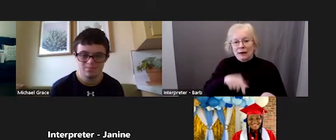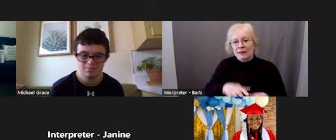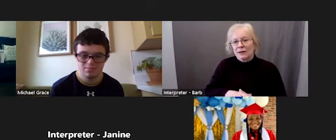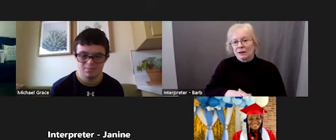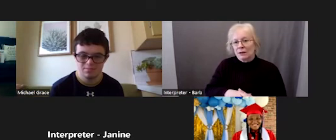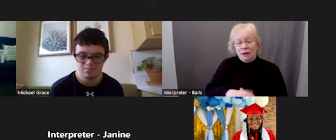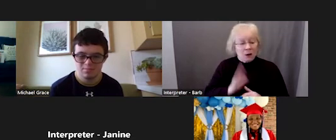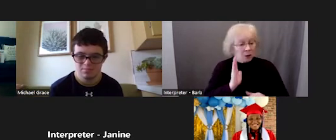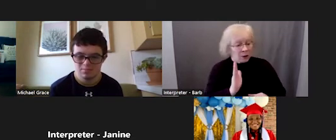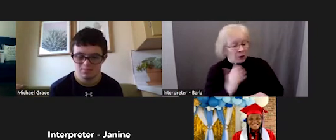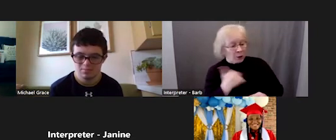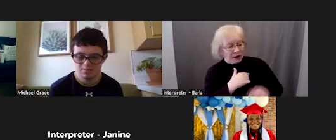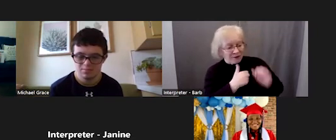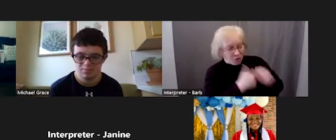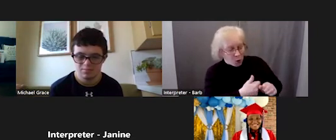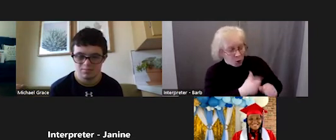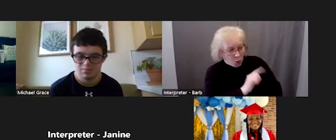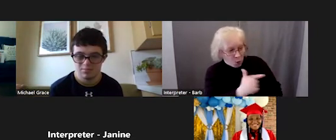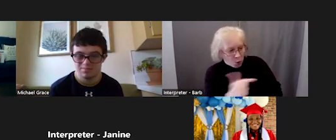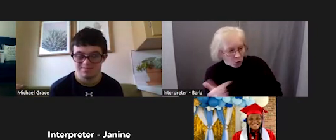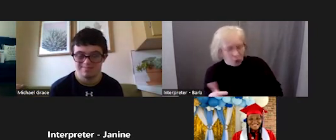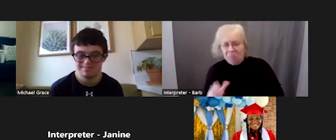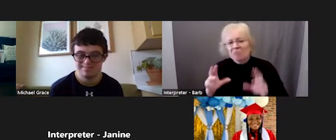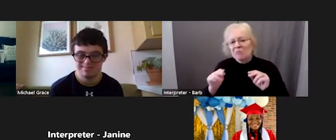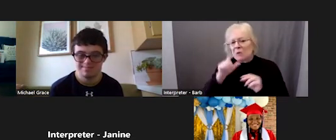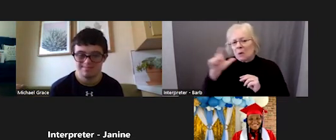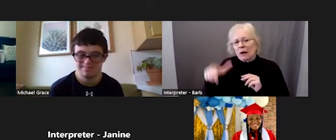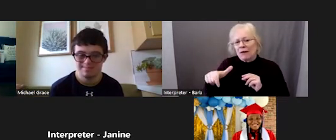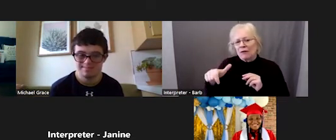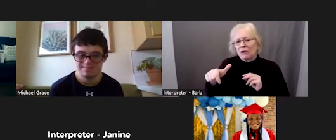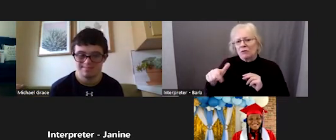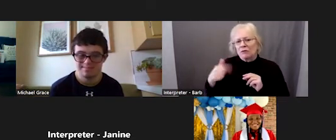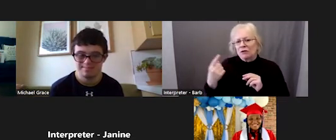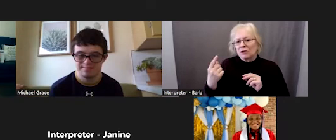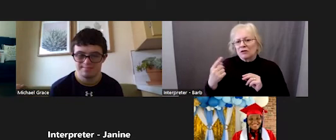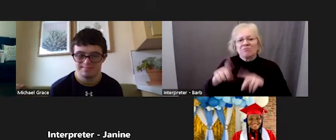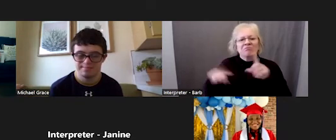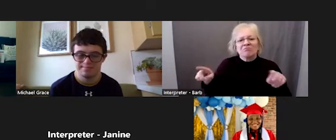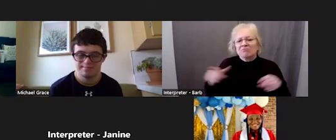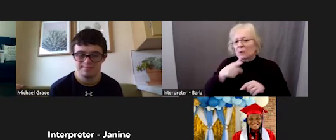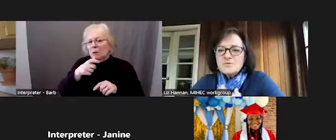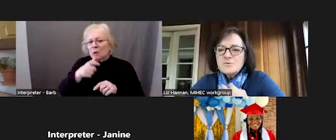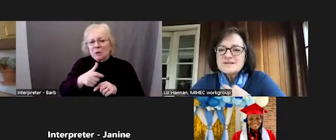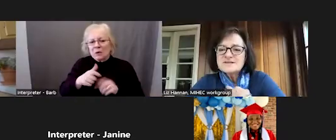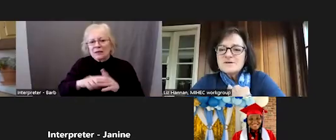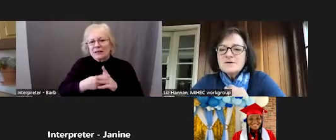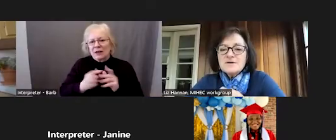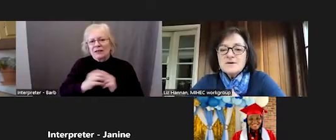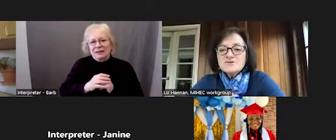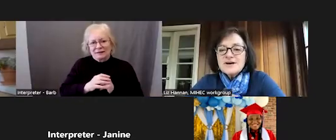Liz, or do we? No, I think we can just go. We'll try to vary who starts, but Amelia, who wants